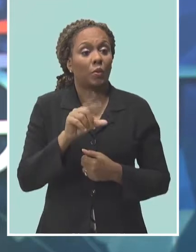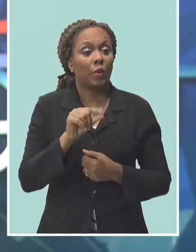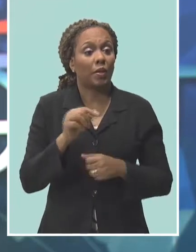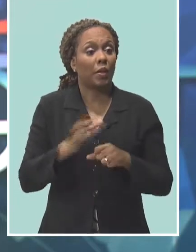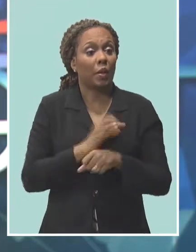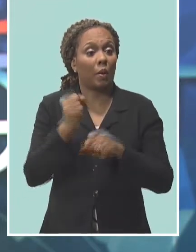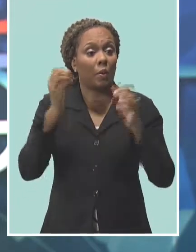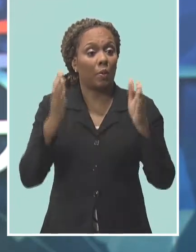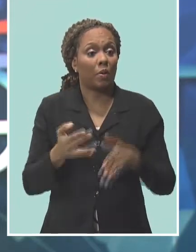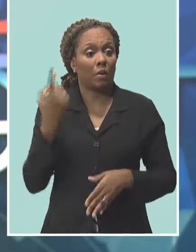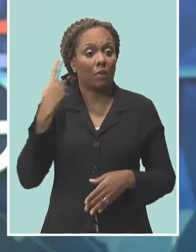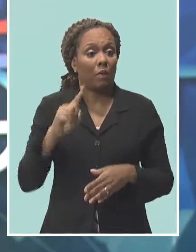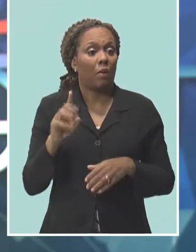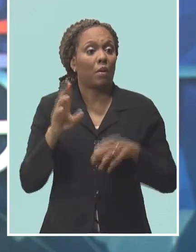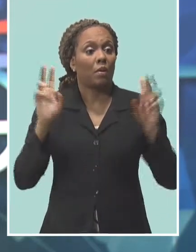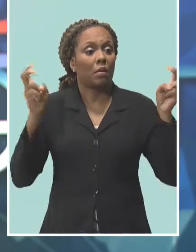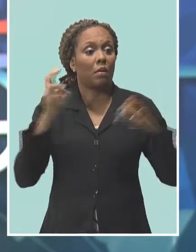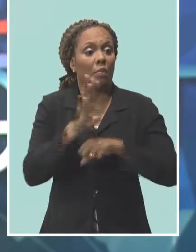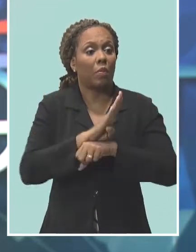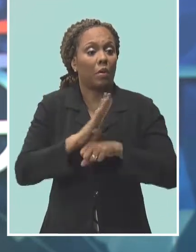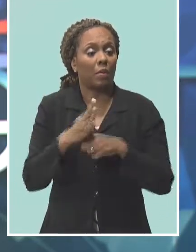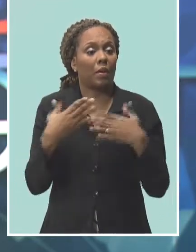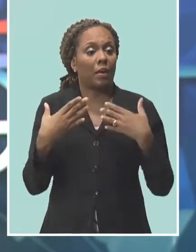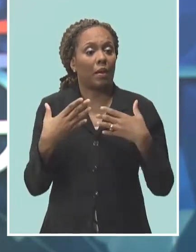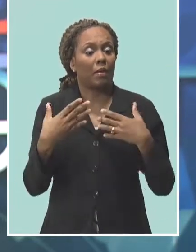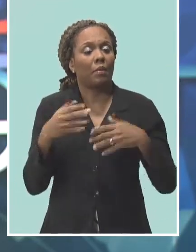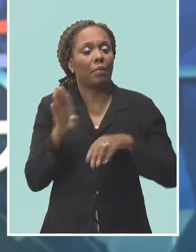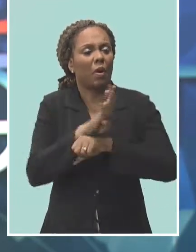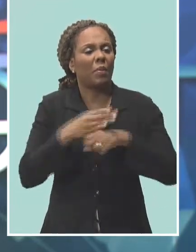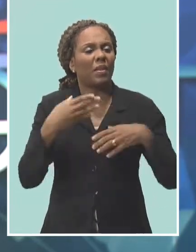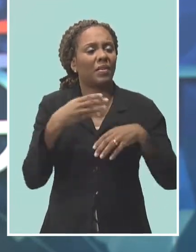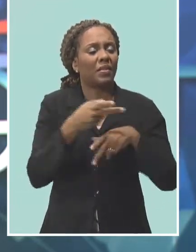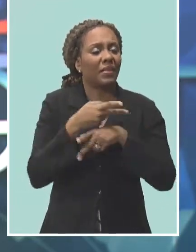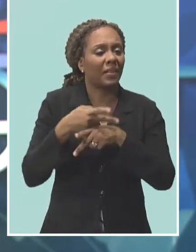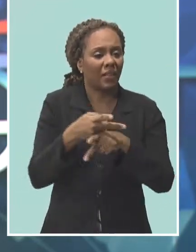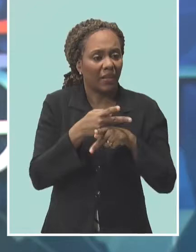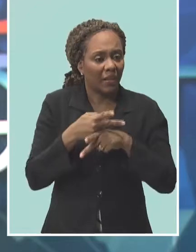National Health Service initiative include 17 women and 3 men.